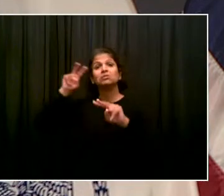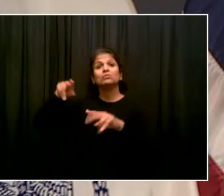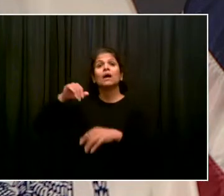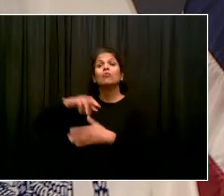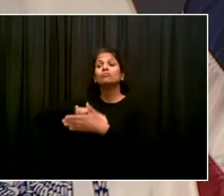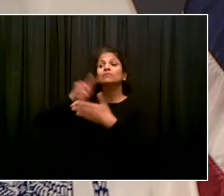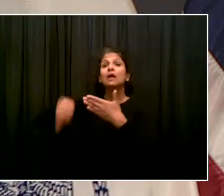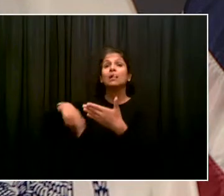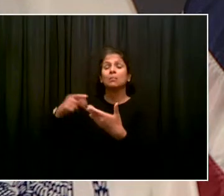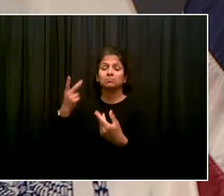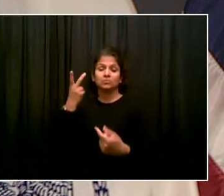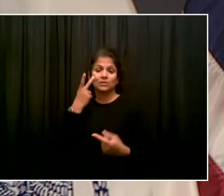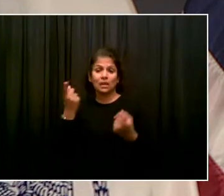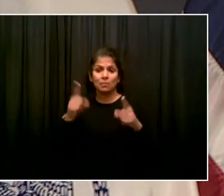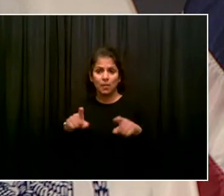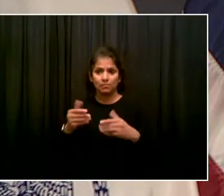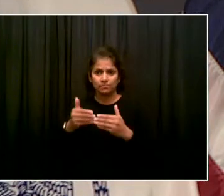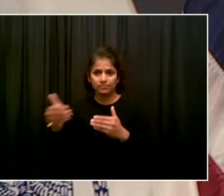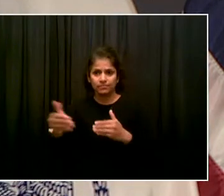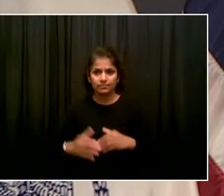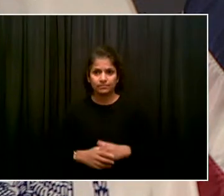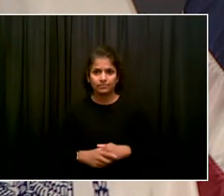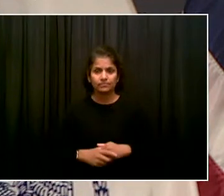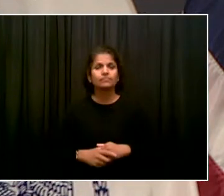to Yoav from the city.